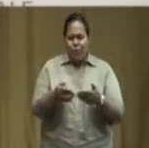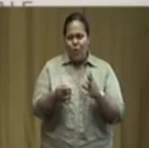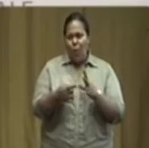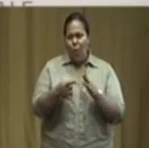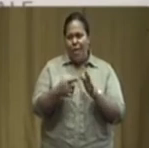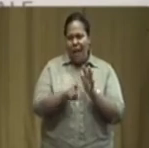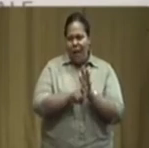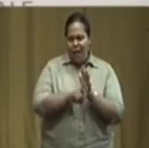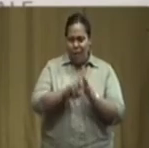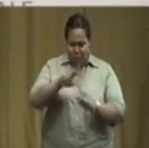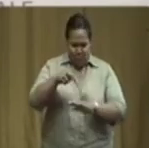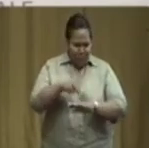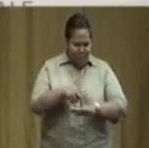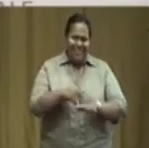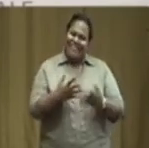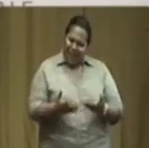the fleas.